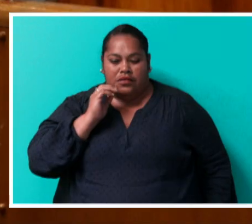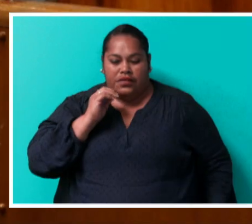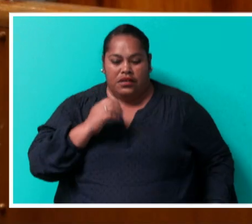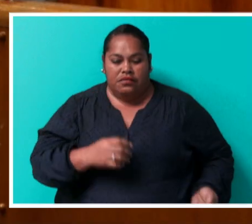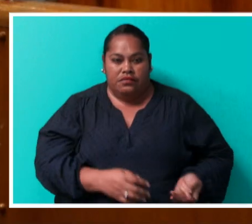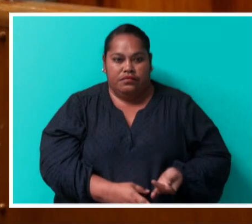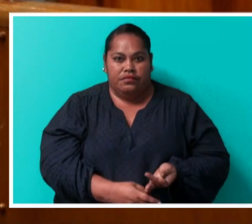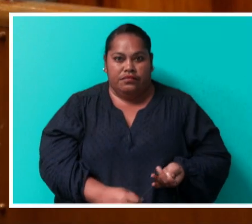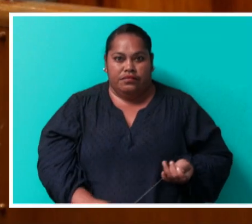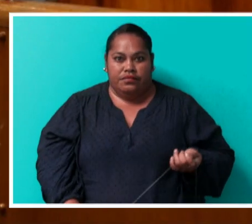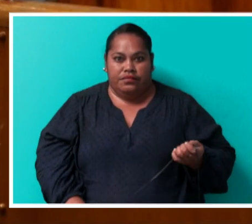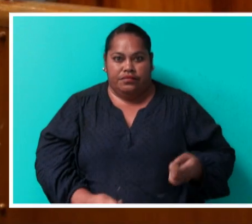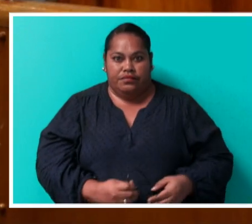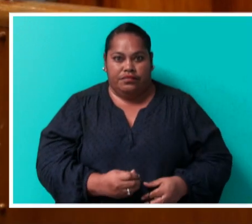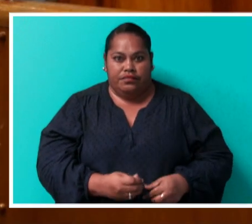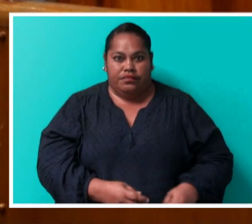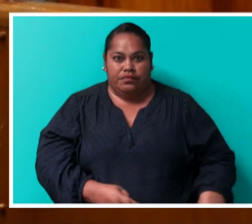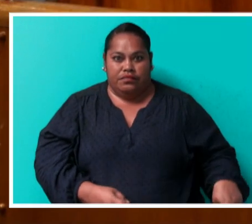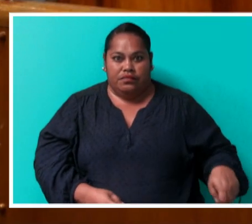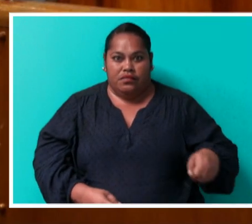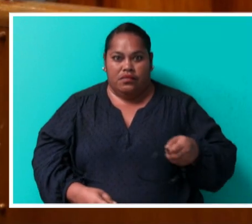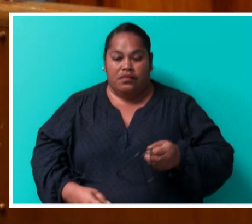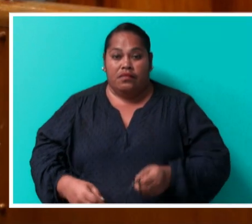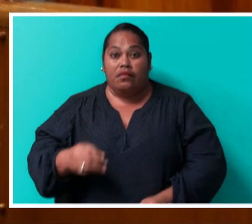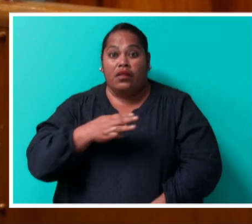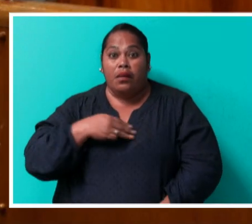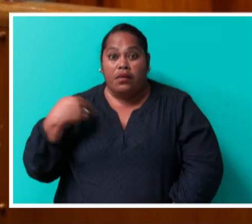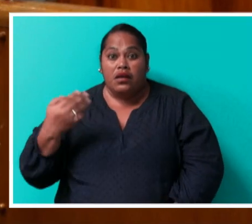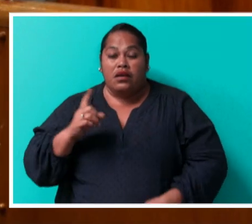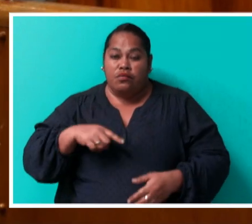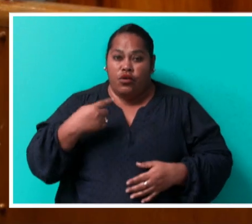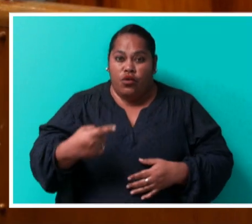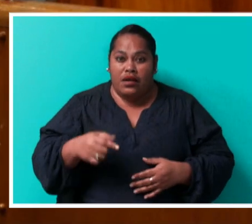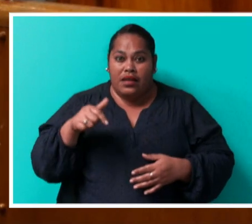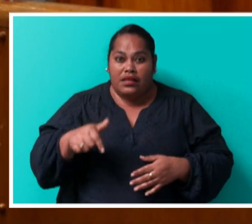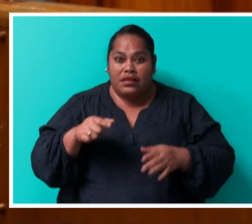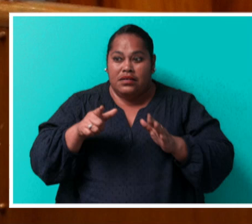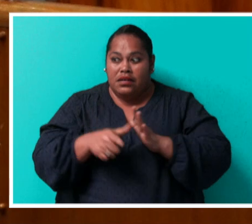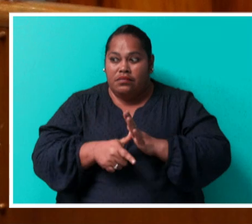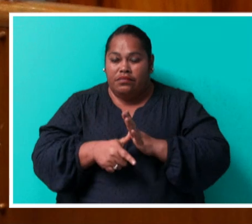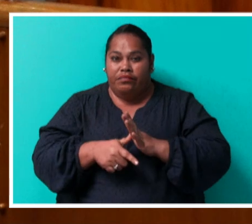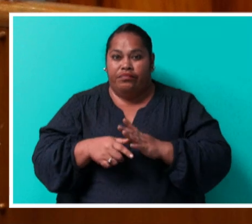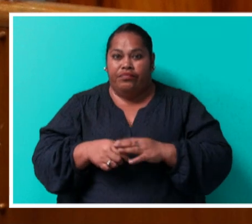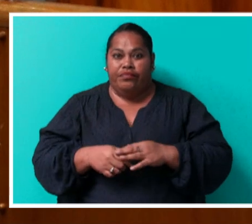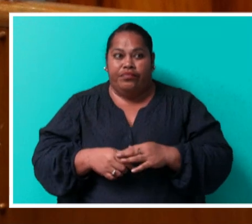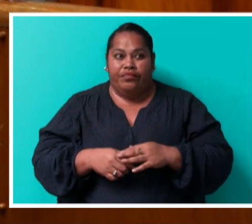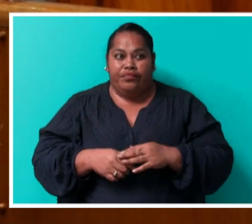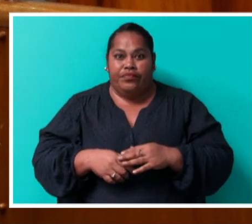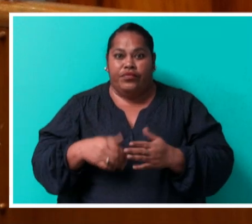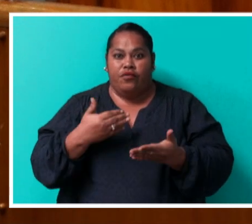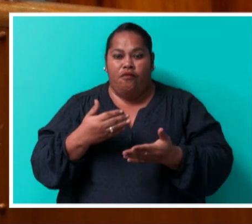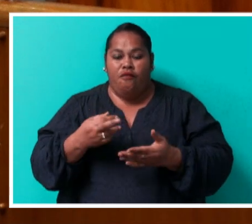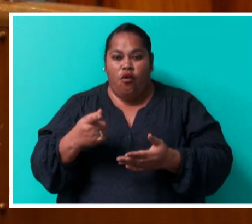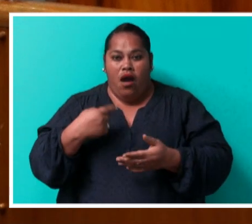and External Trade has been doing in strengthening Fiji's global partnership and our connection